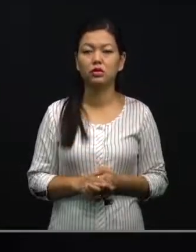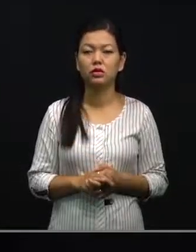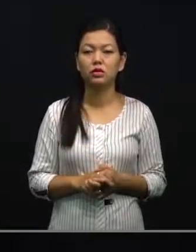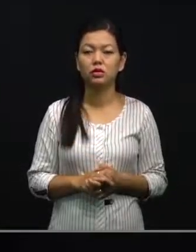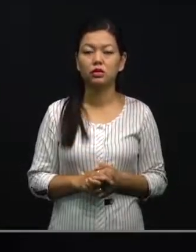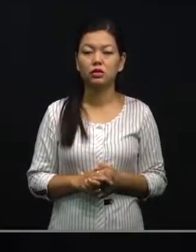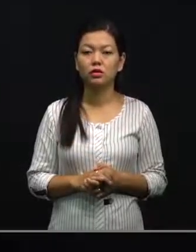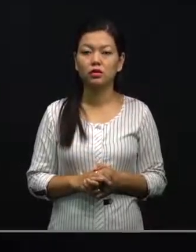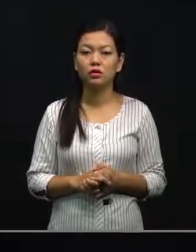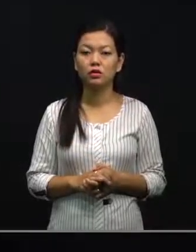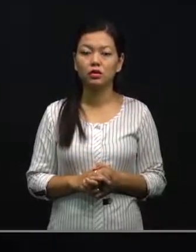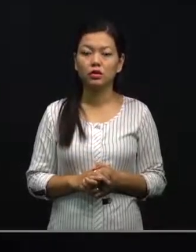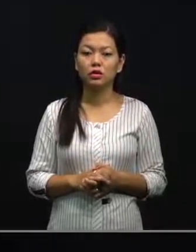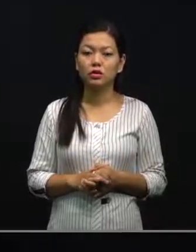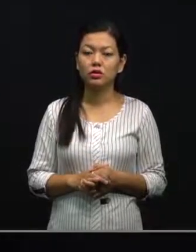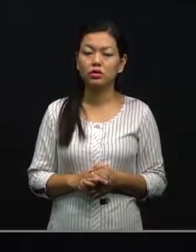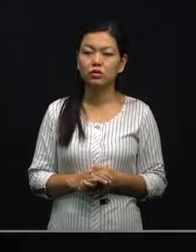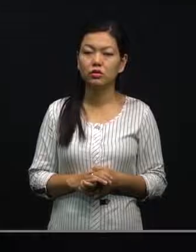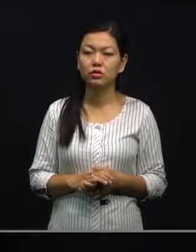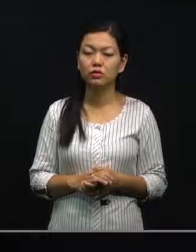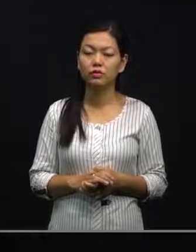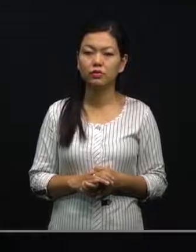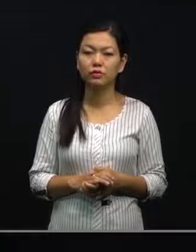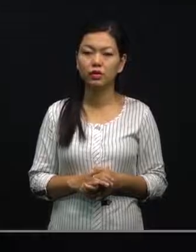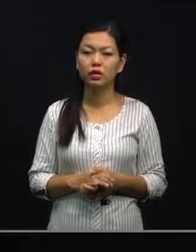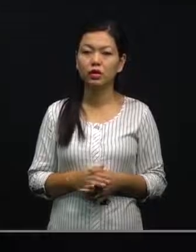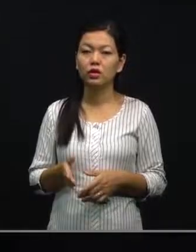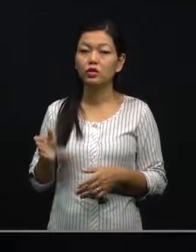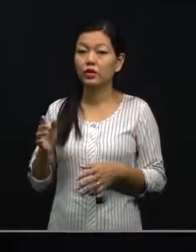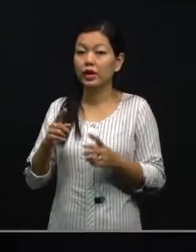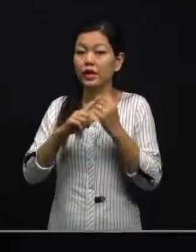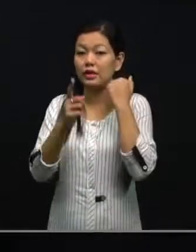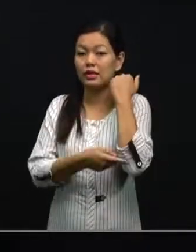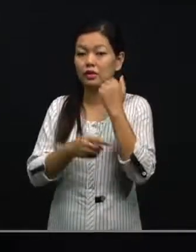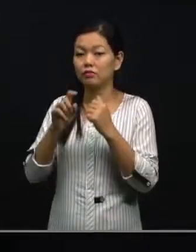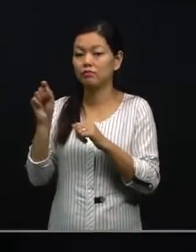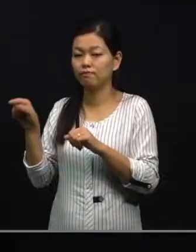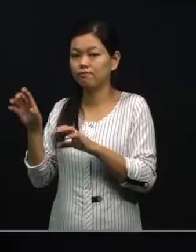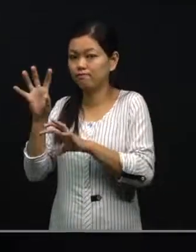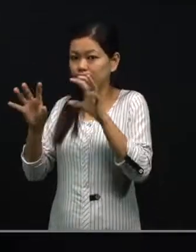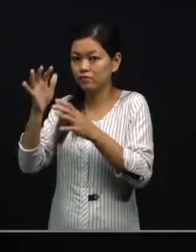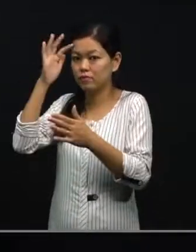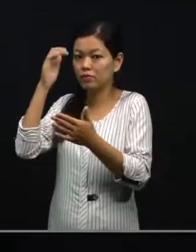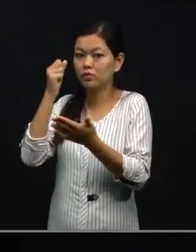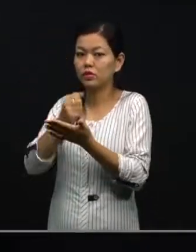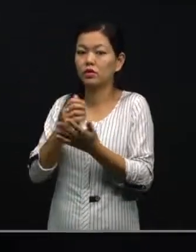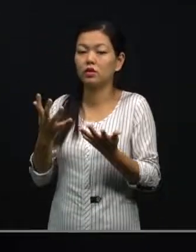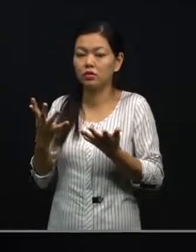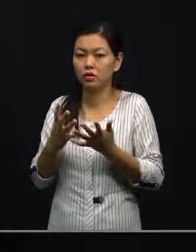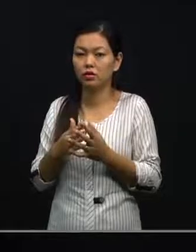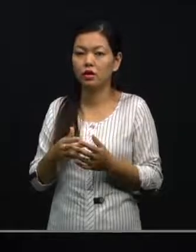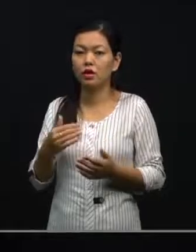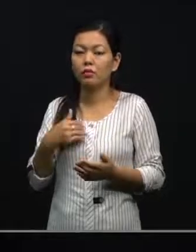perhaps he would not be taking vengeance on the Stilton or the Duke of Cheshire here. So that is what we find here. These